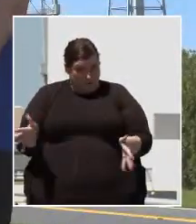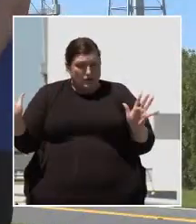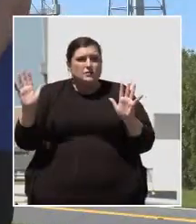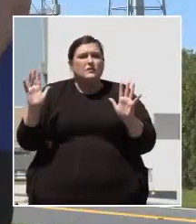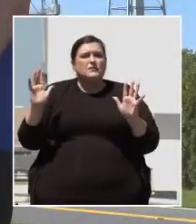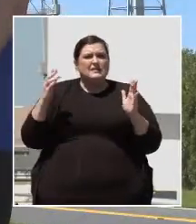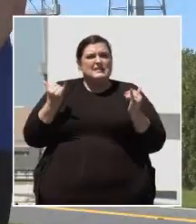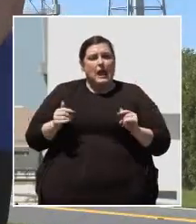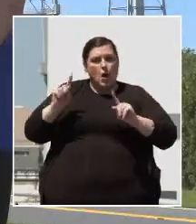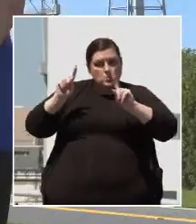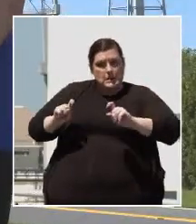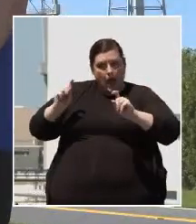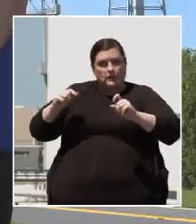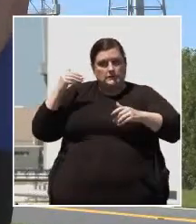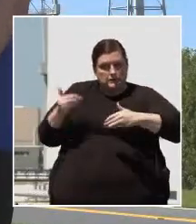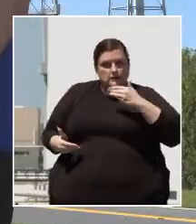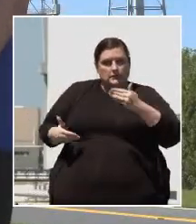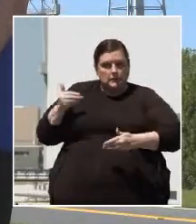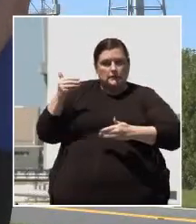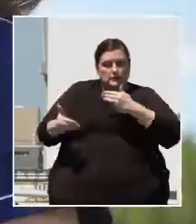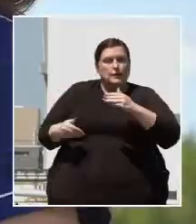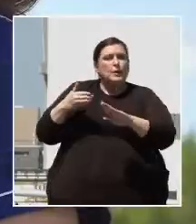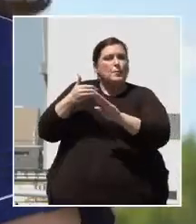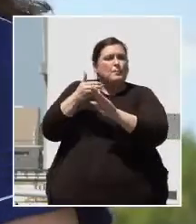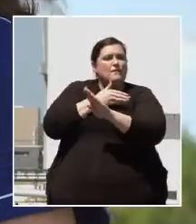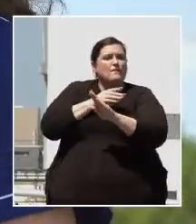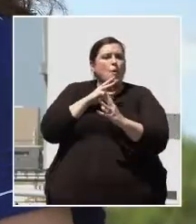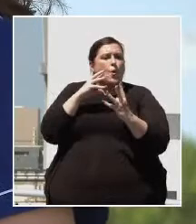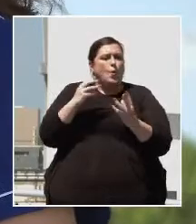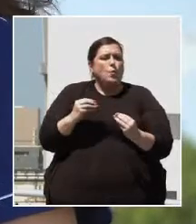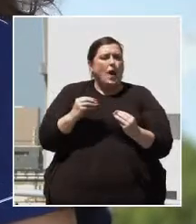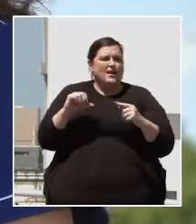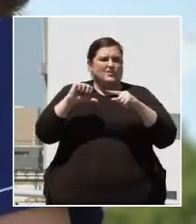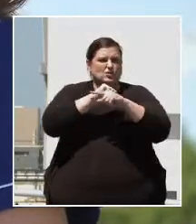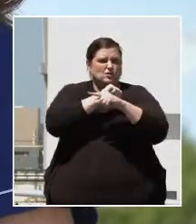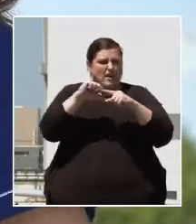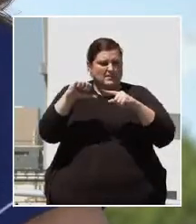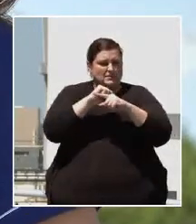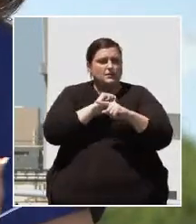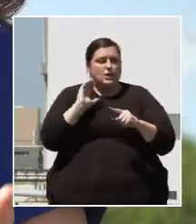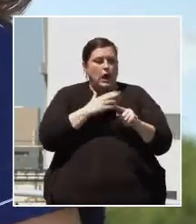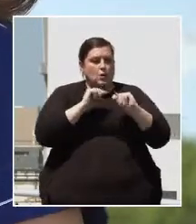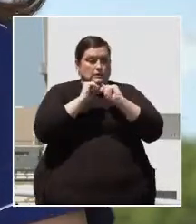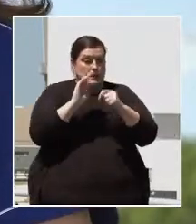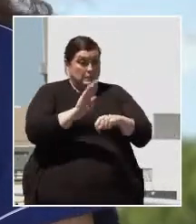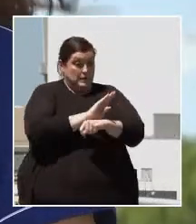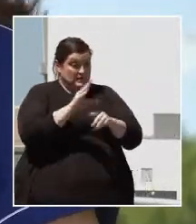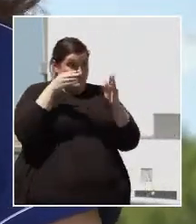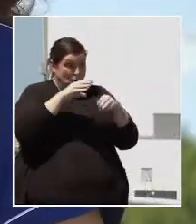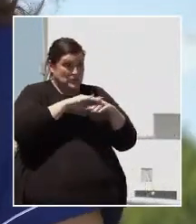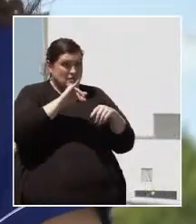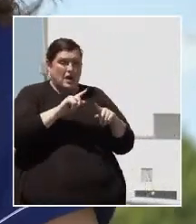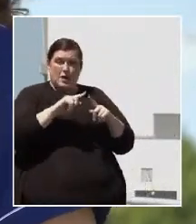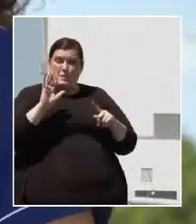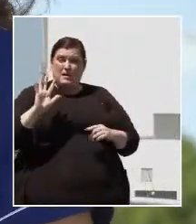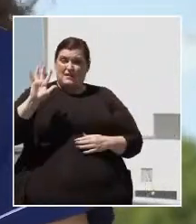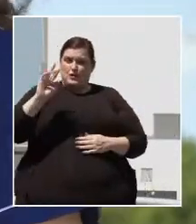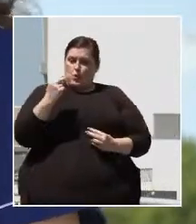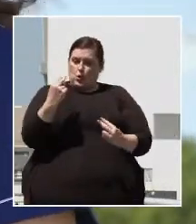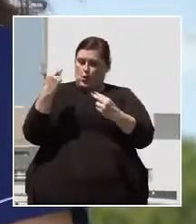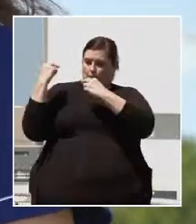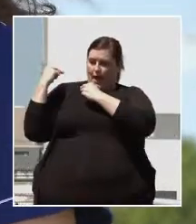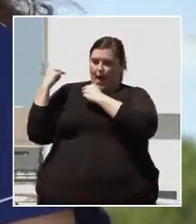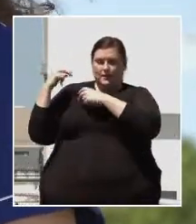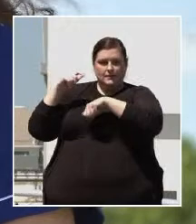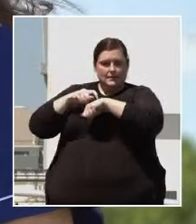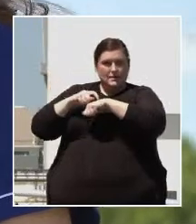those tests in prior to wet dress. And so our team's been really busy with that. But certainly, if you're looking back over time, you know,